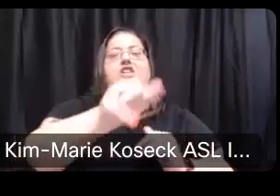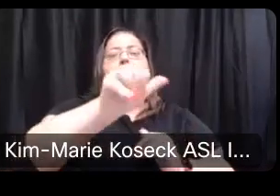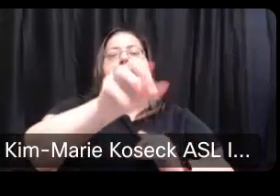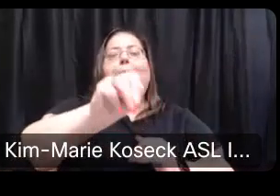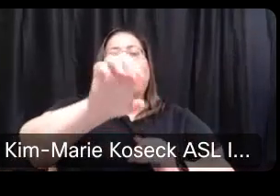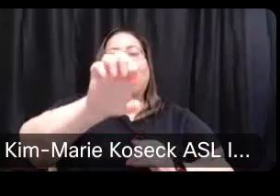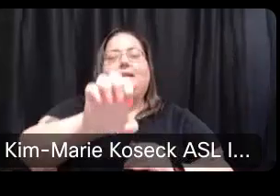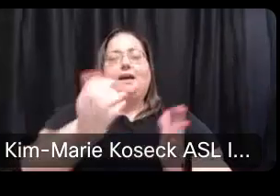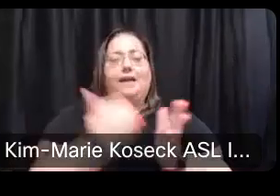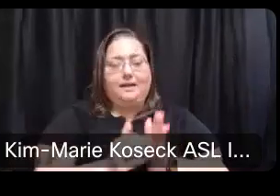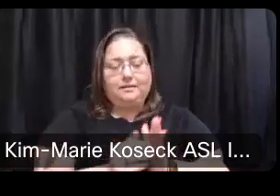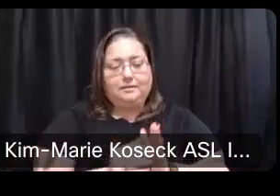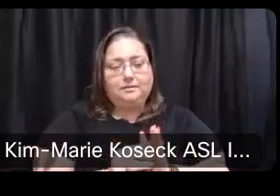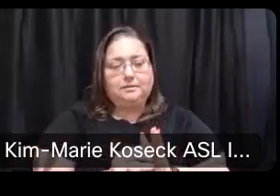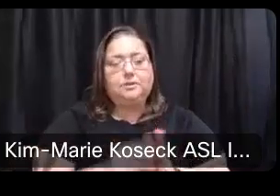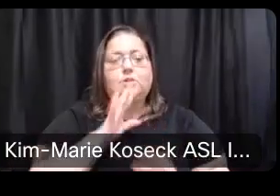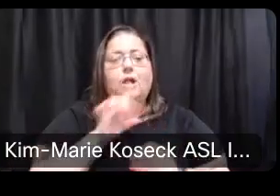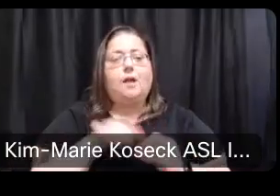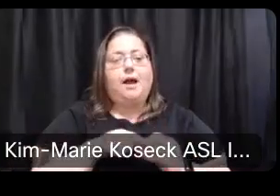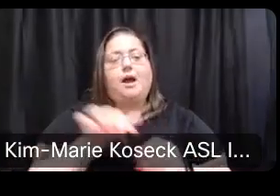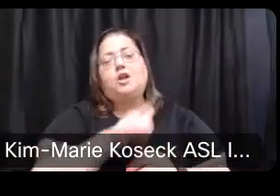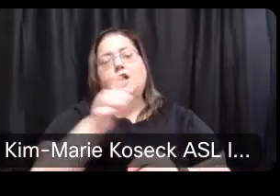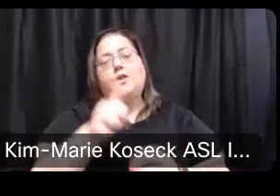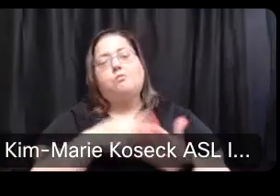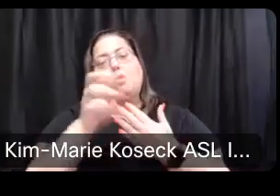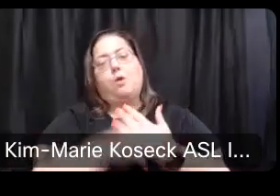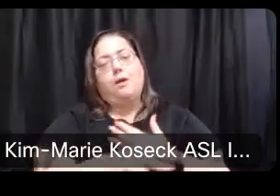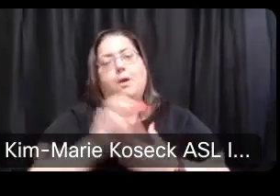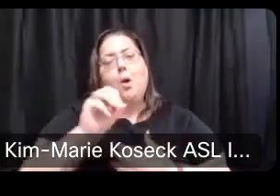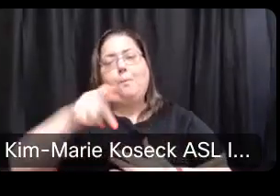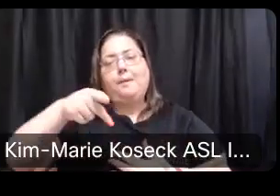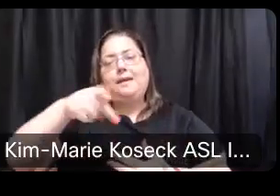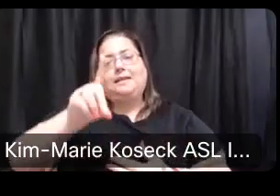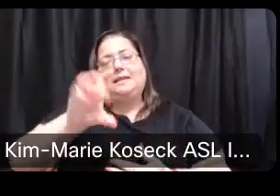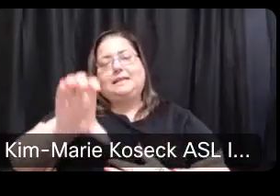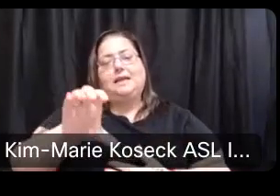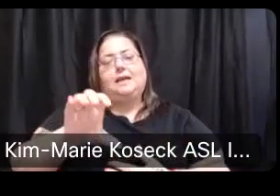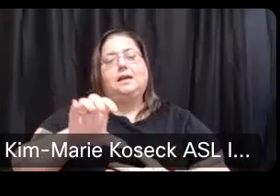to address another program within our OPDC called CLEAR.